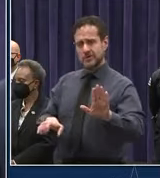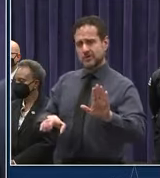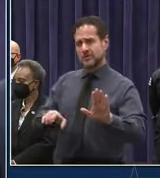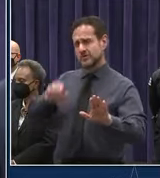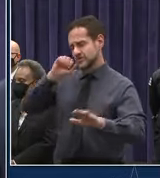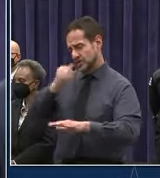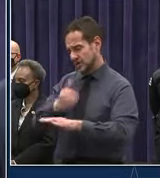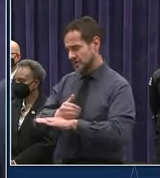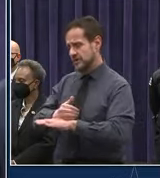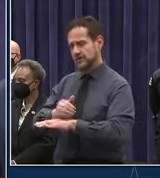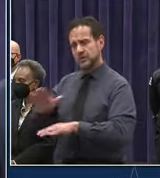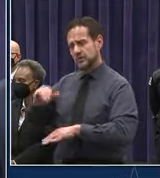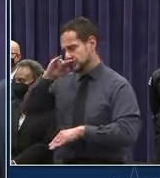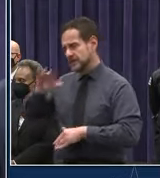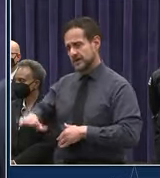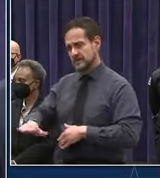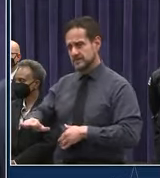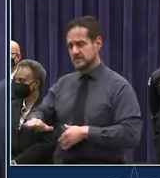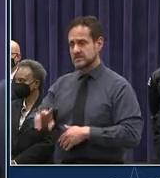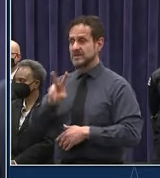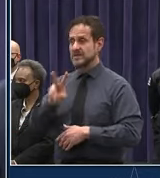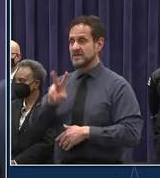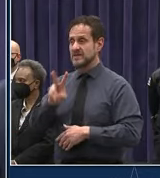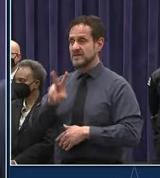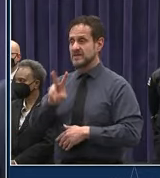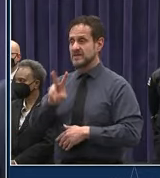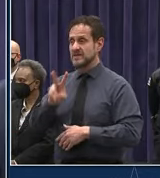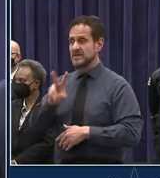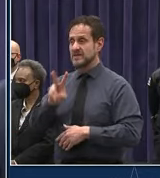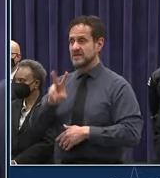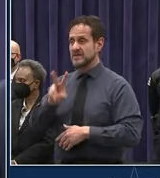Violence shouldn't be something we grow accustomed to.